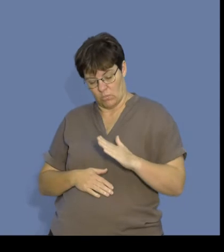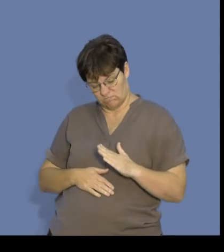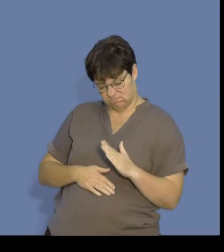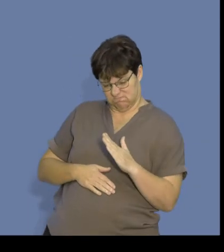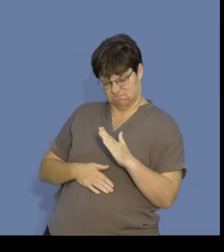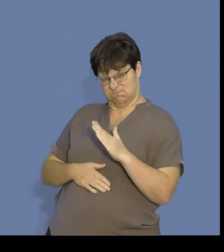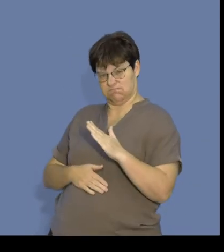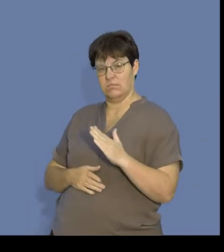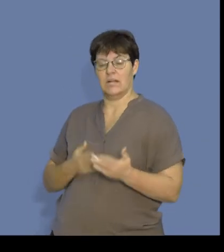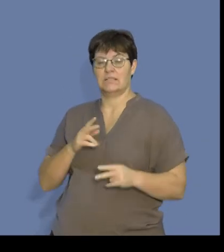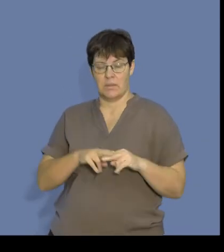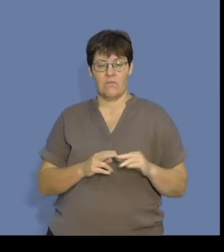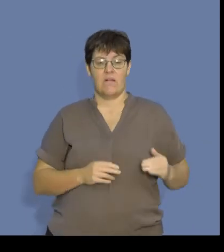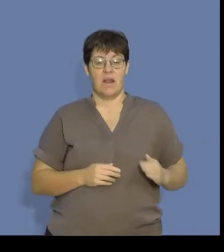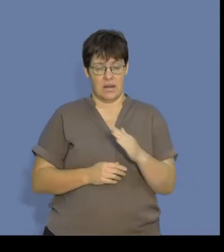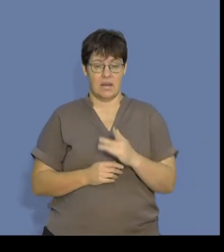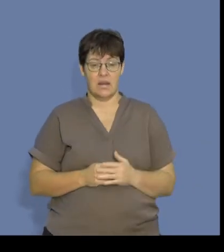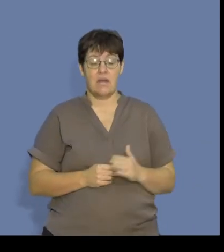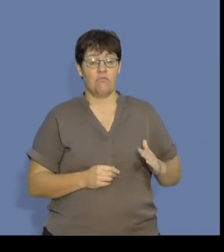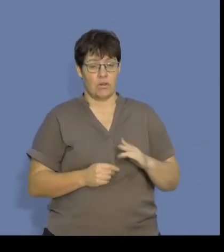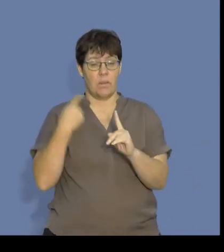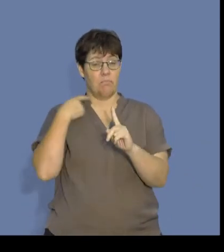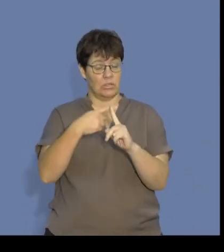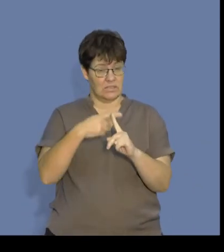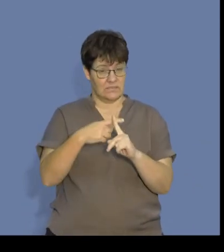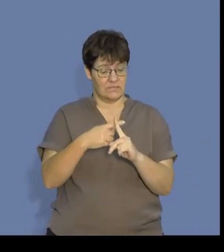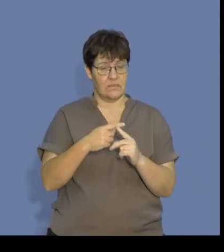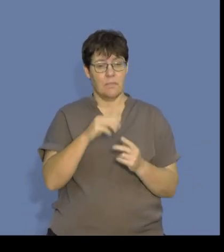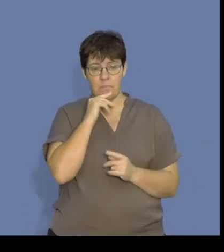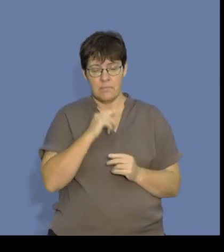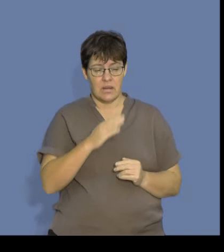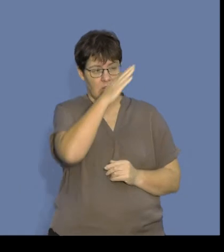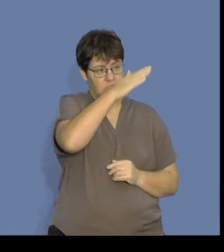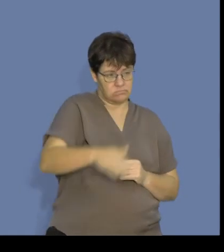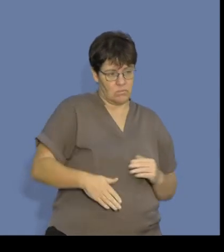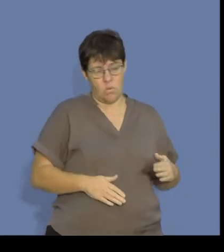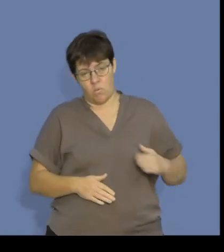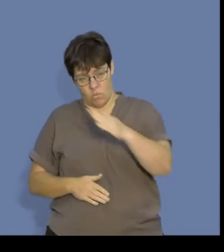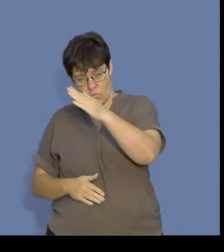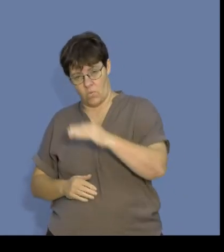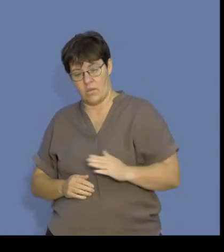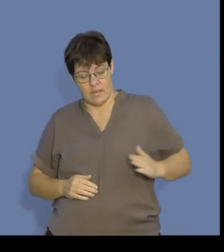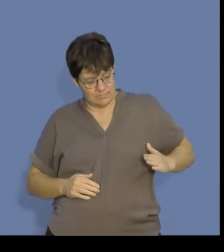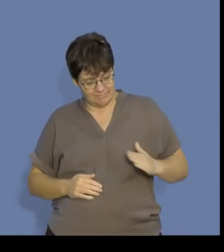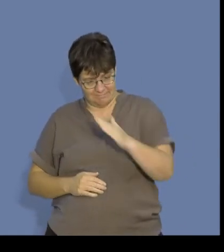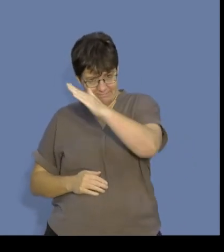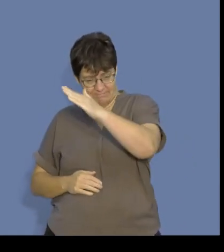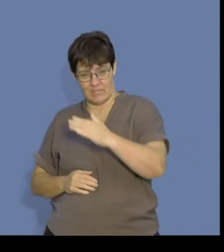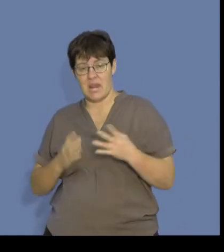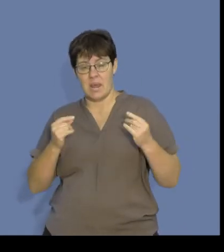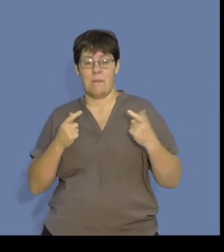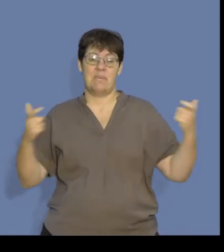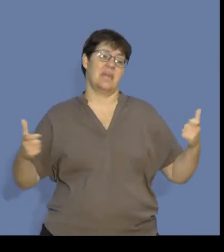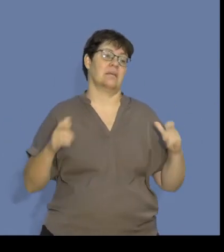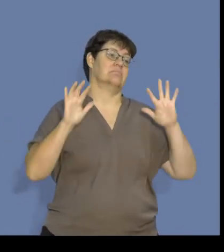of the line. So if a gradient is positive, what direction does it go in? If it's big, if it's a big